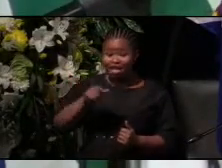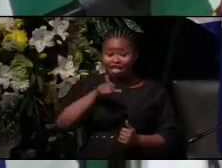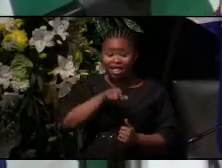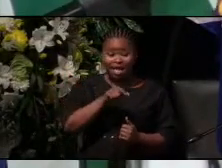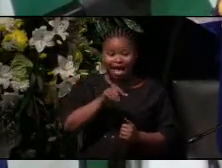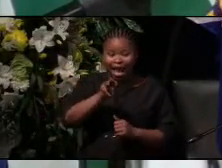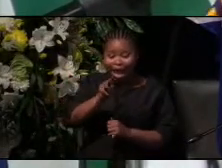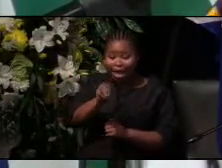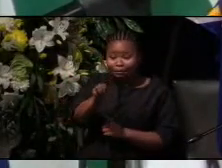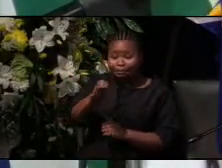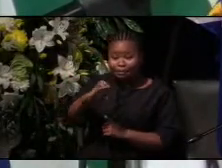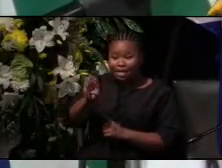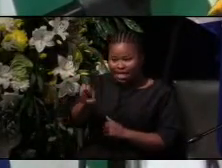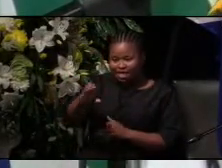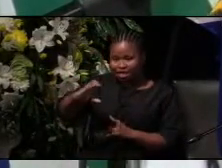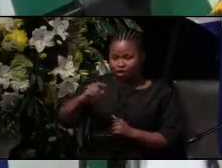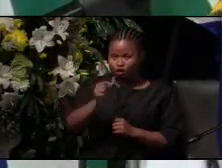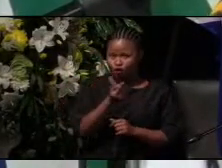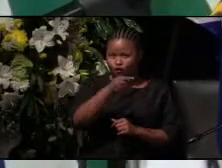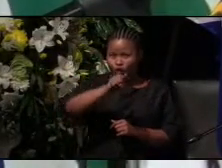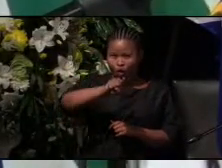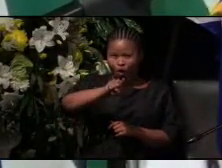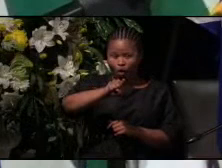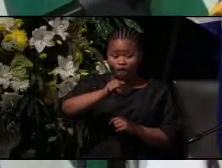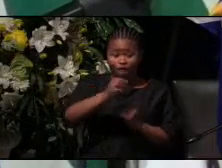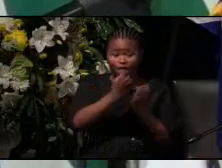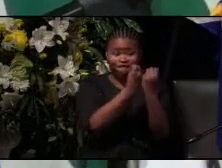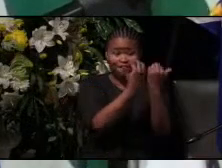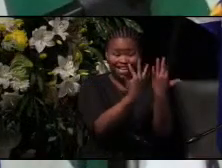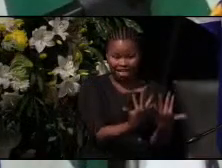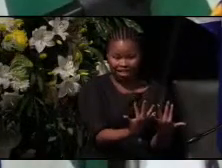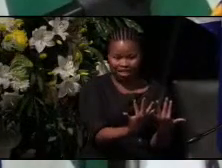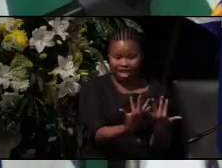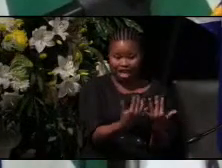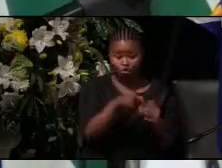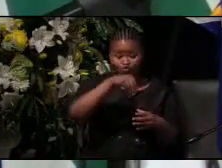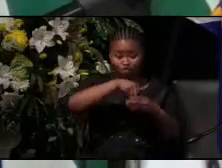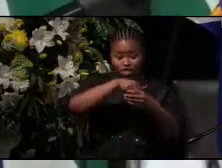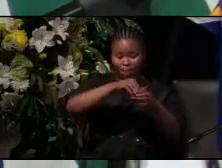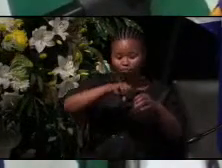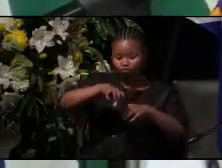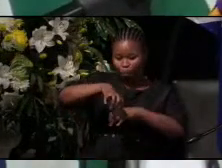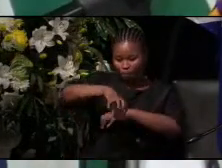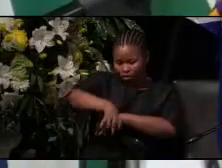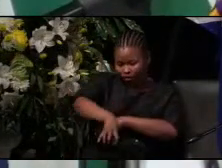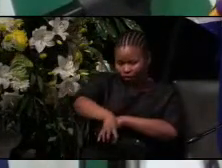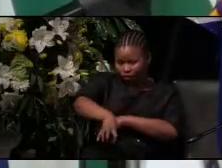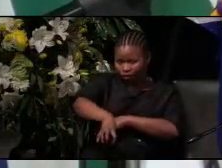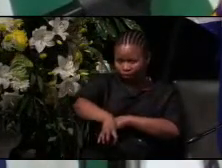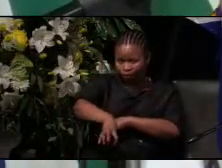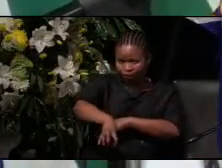MEC for Finance in the province